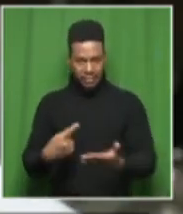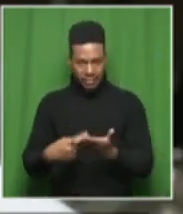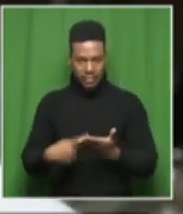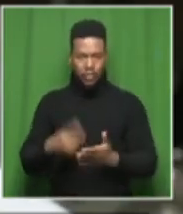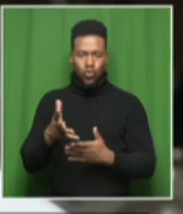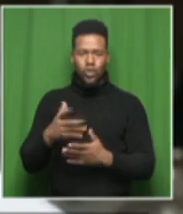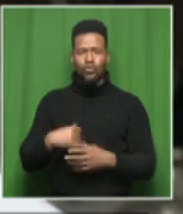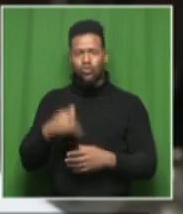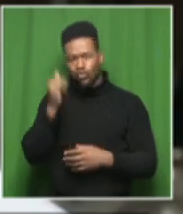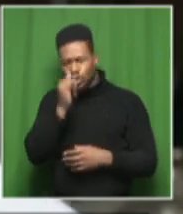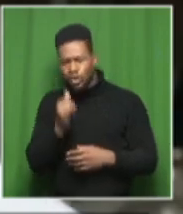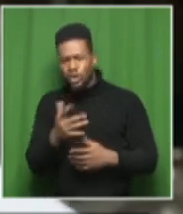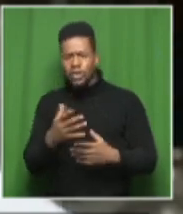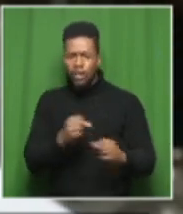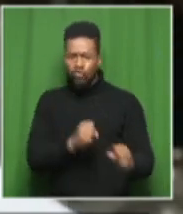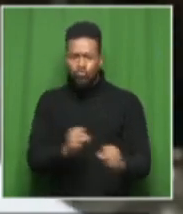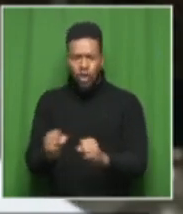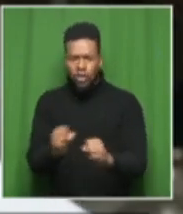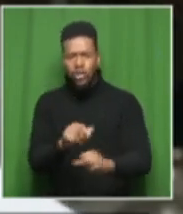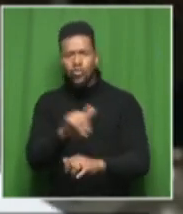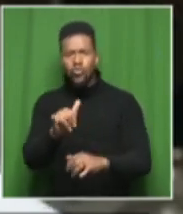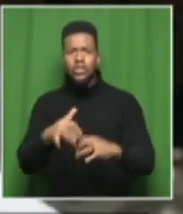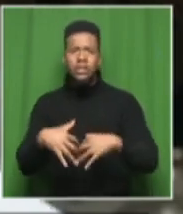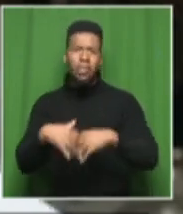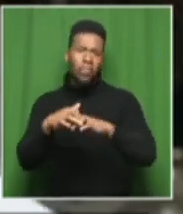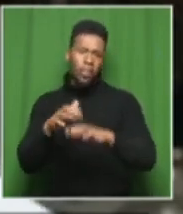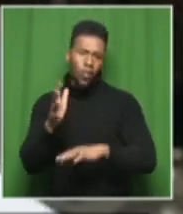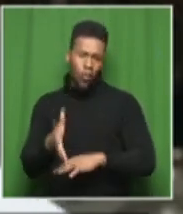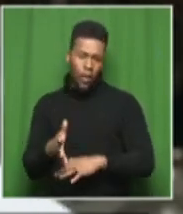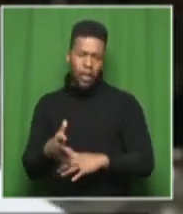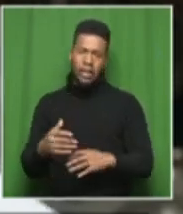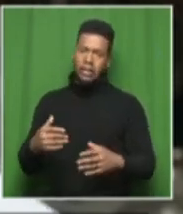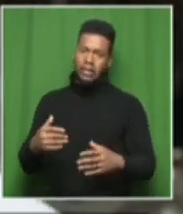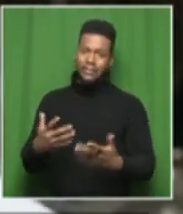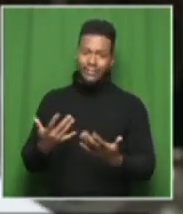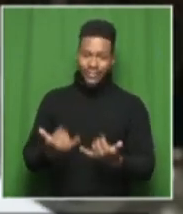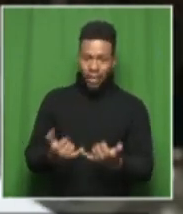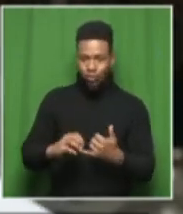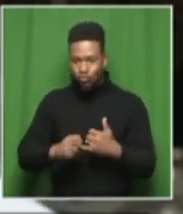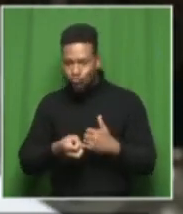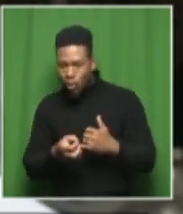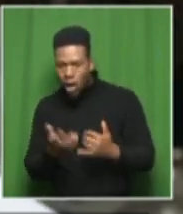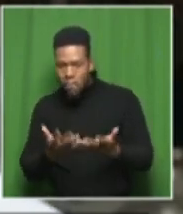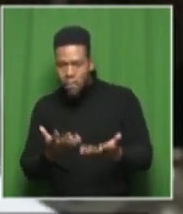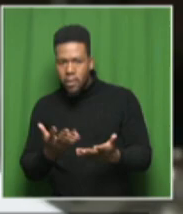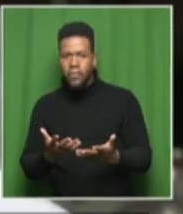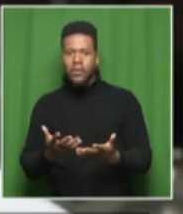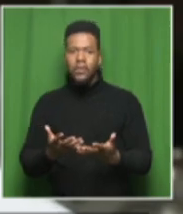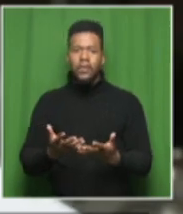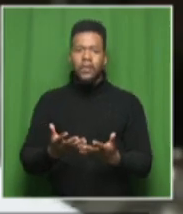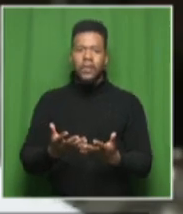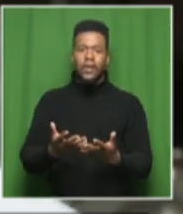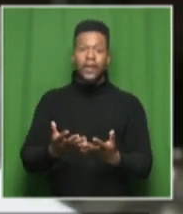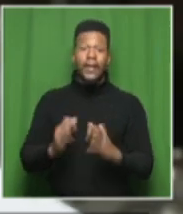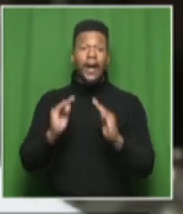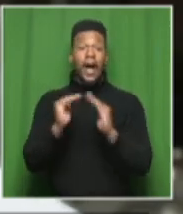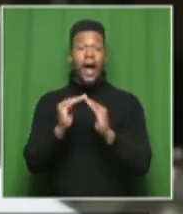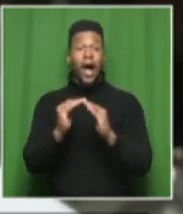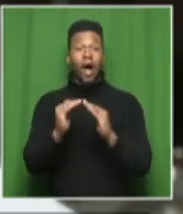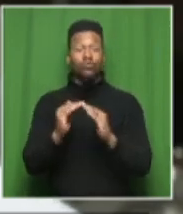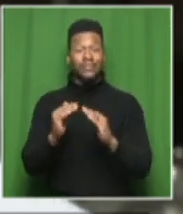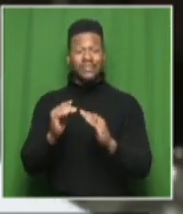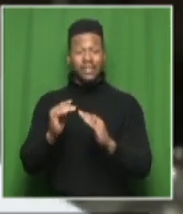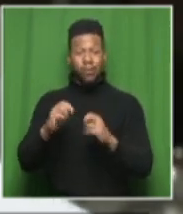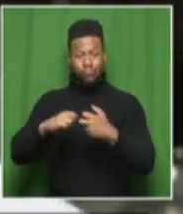mechanisms, the number of settlements already that have been formalized here to roll out the housing settlement. You will